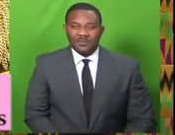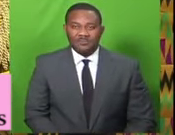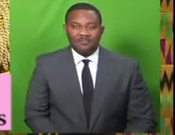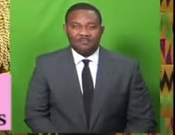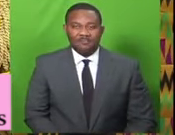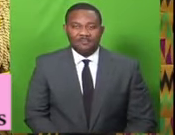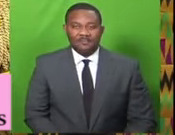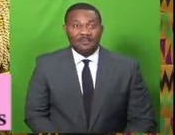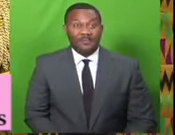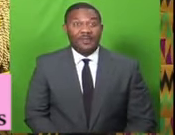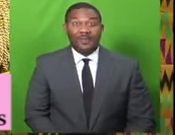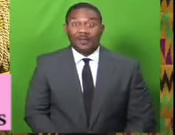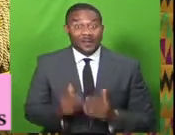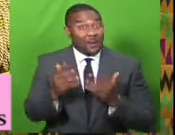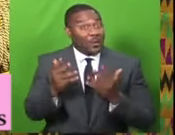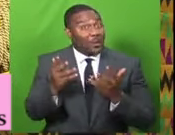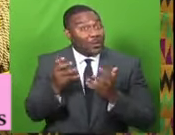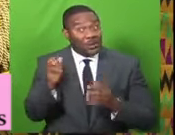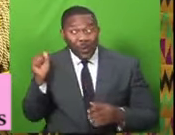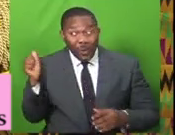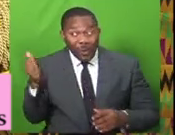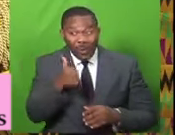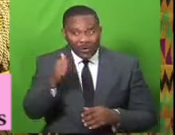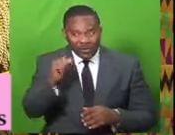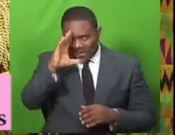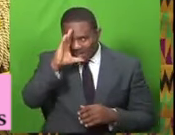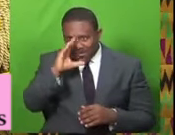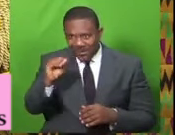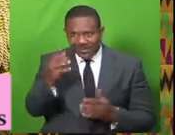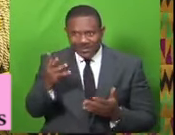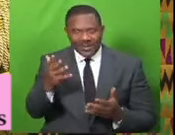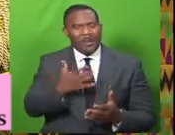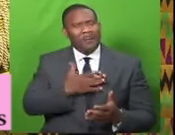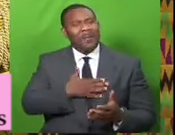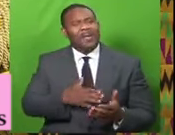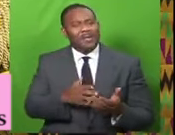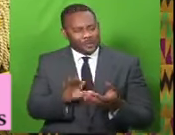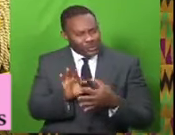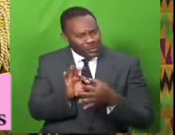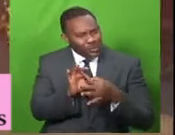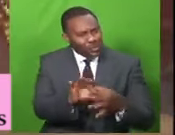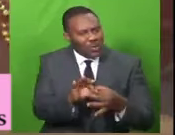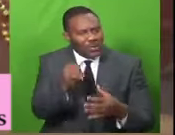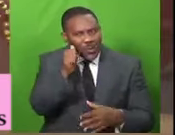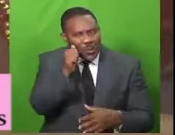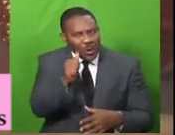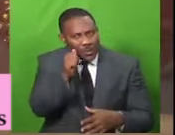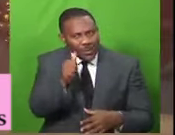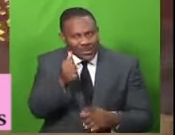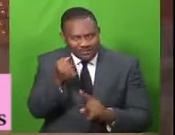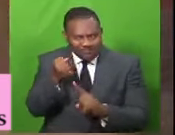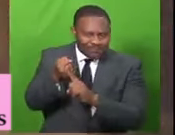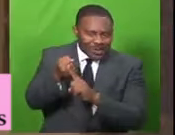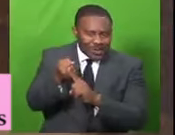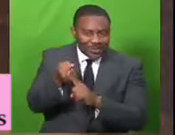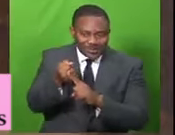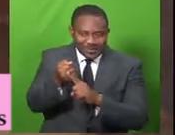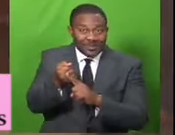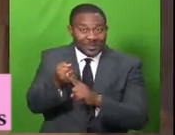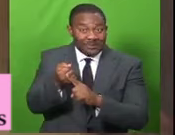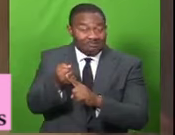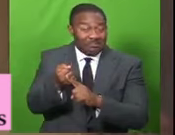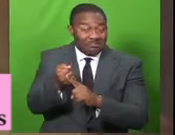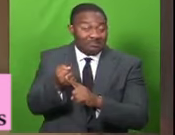all the men, honorable men here, to partner the women to make an impact this